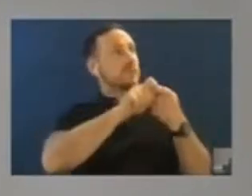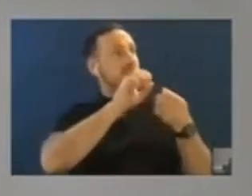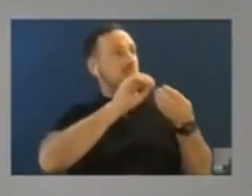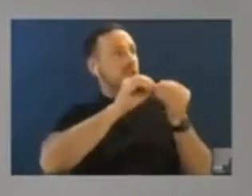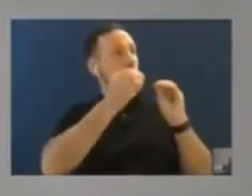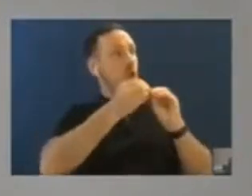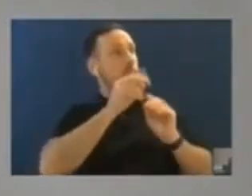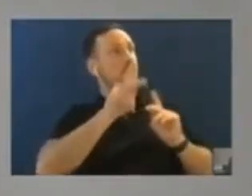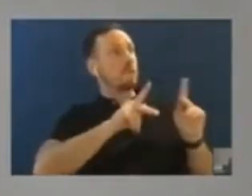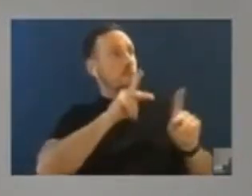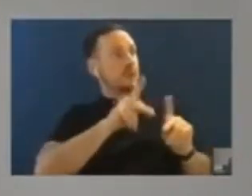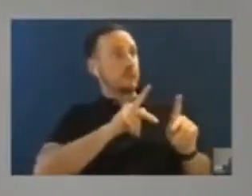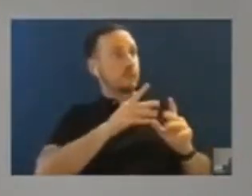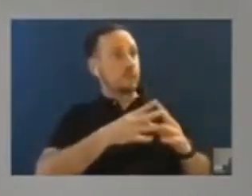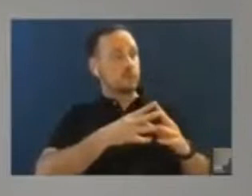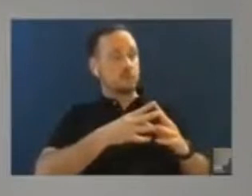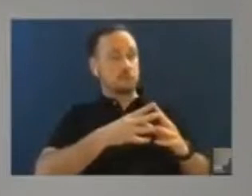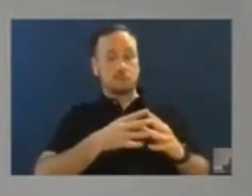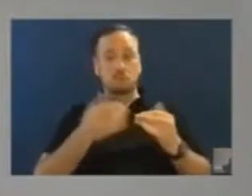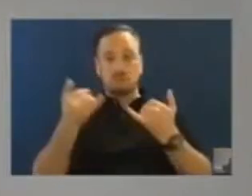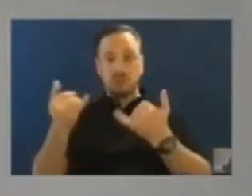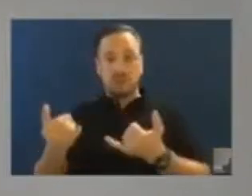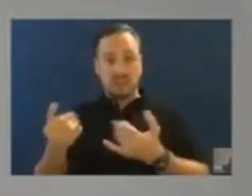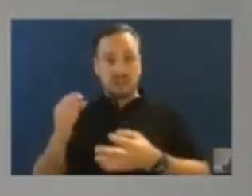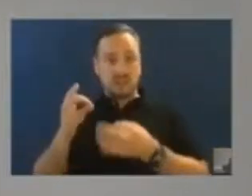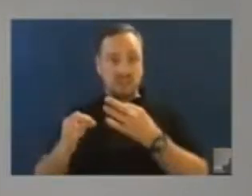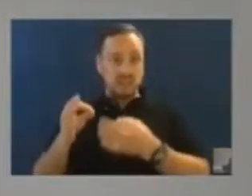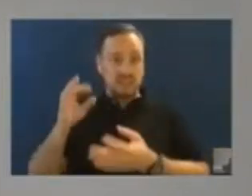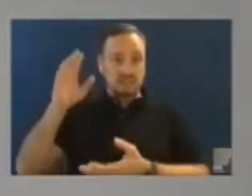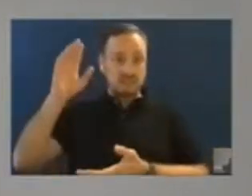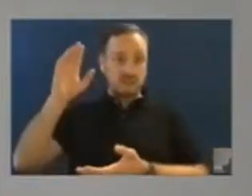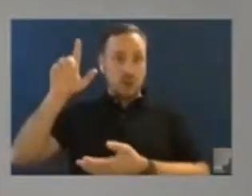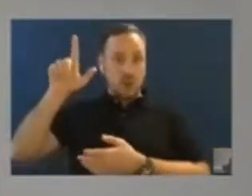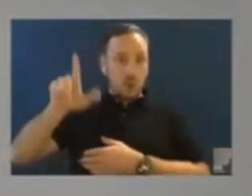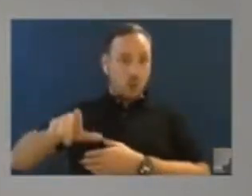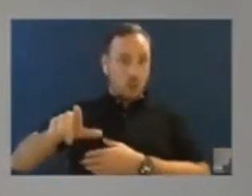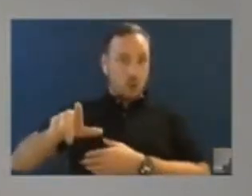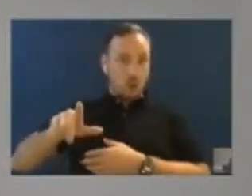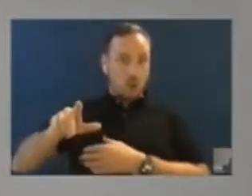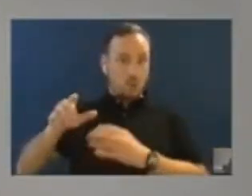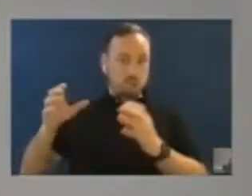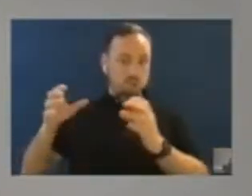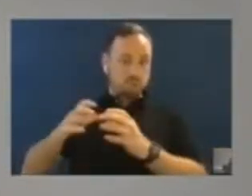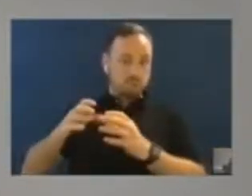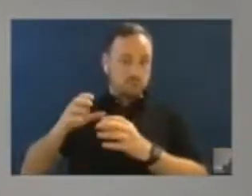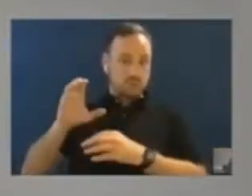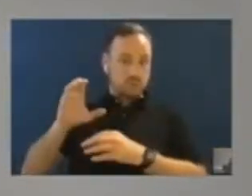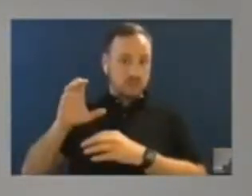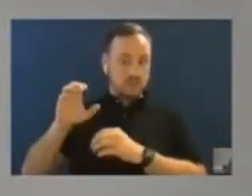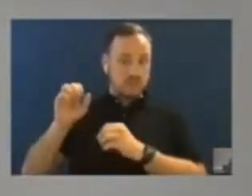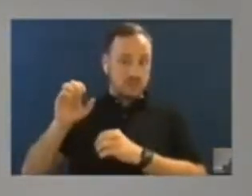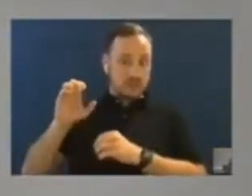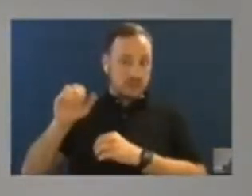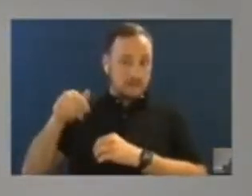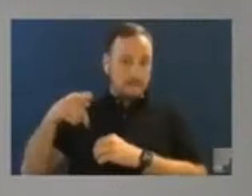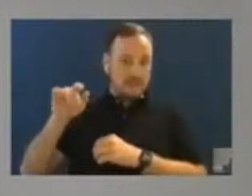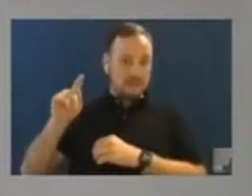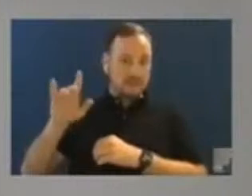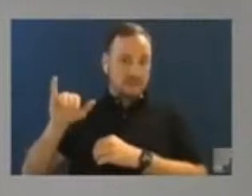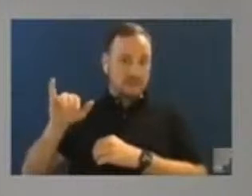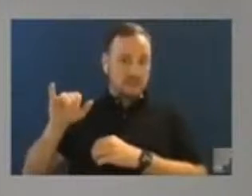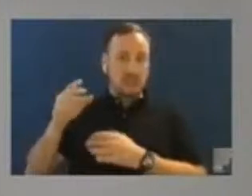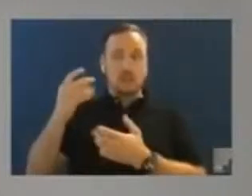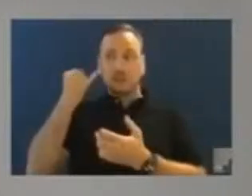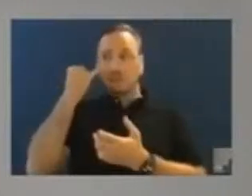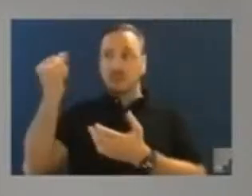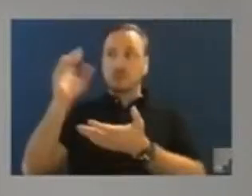low capacity, if we have schools that have the ability to hold 1,000, 1,500, 200, 2,000 students, and